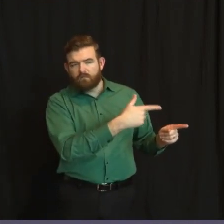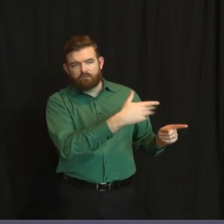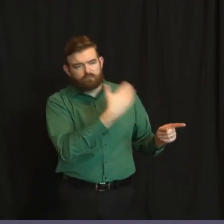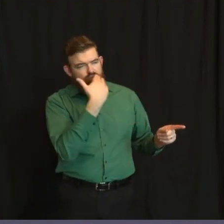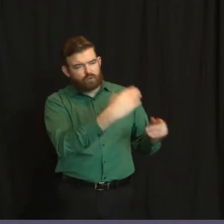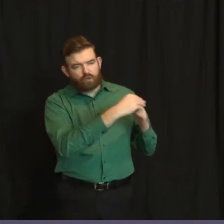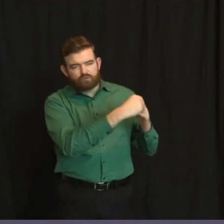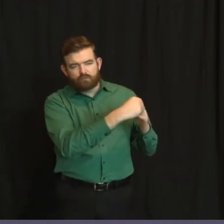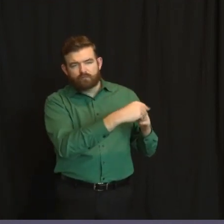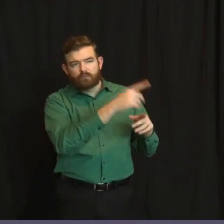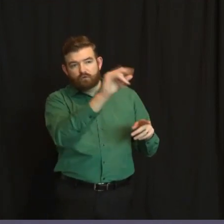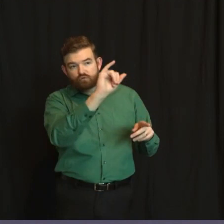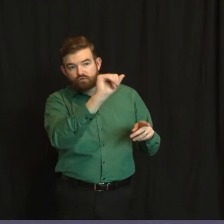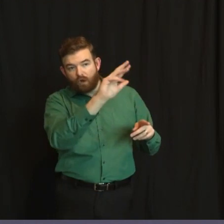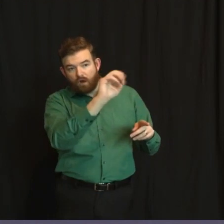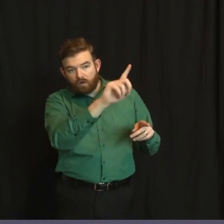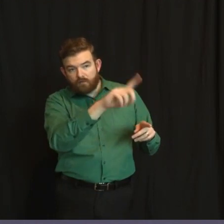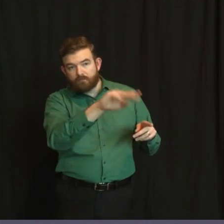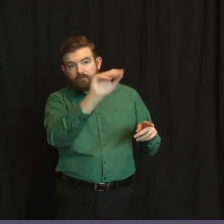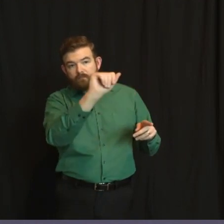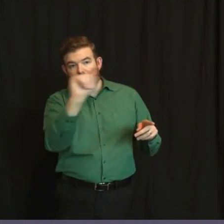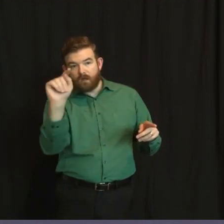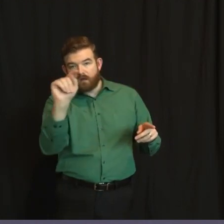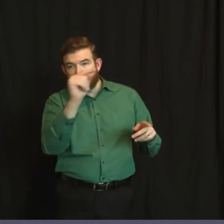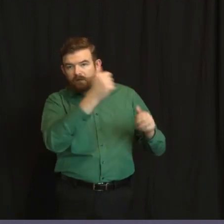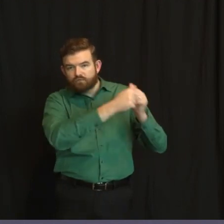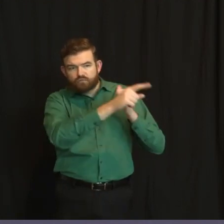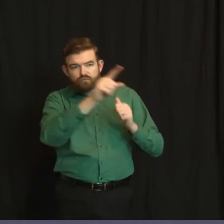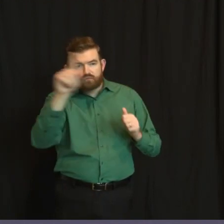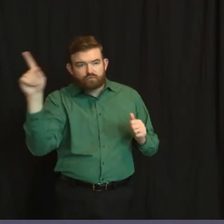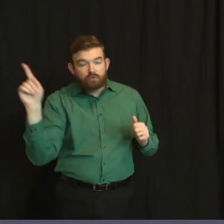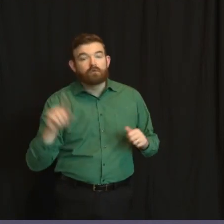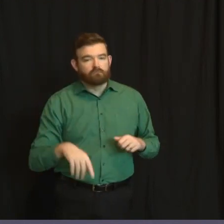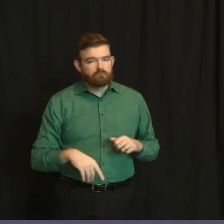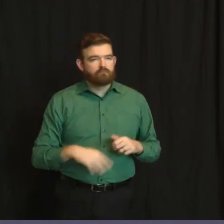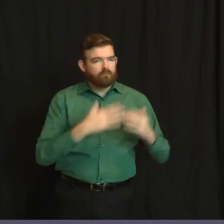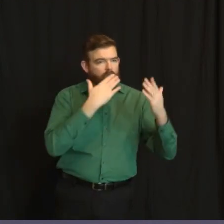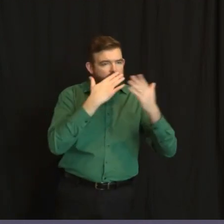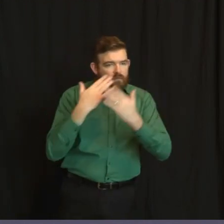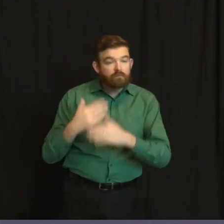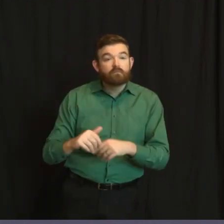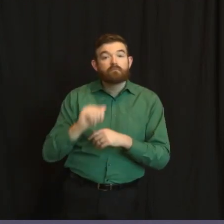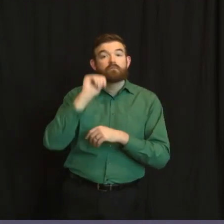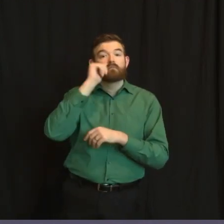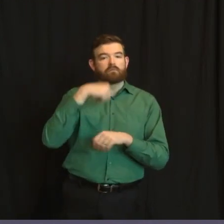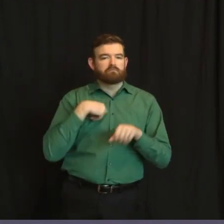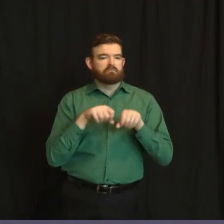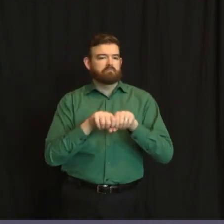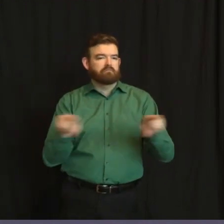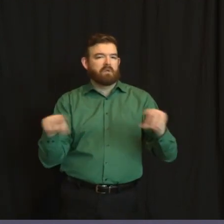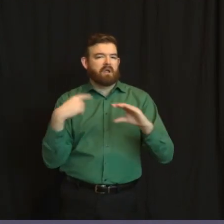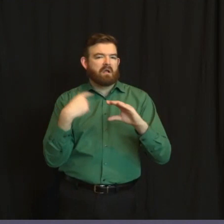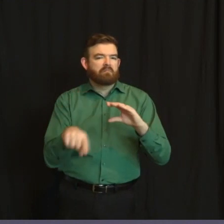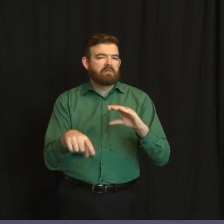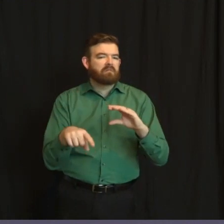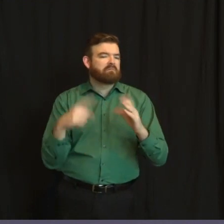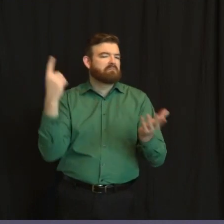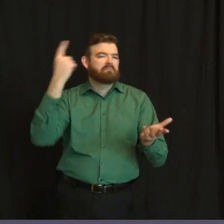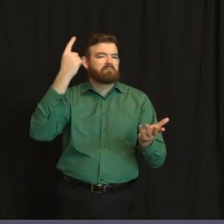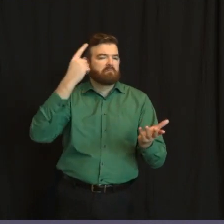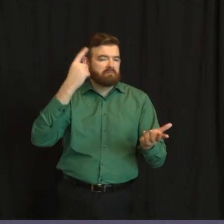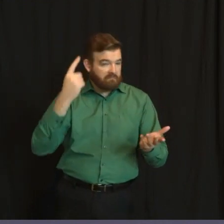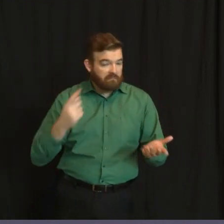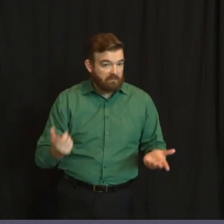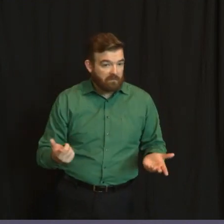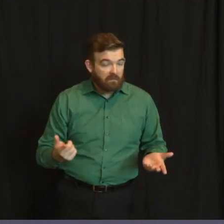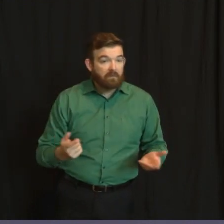Jared, Matt, each and every one of you. Again, tomorrow is electronic paper, unless you hear from us otherwise. At